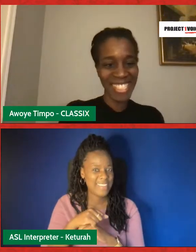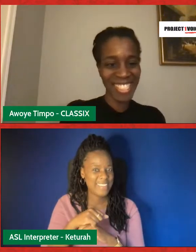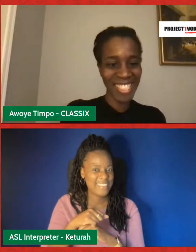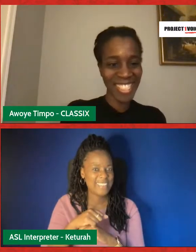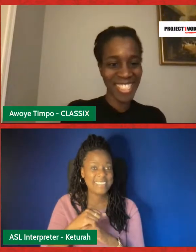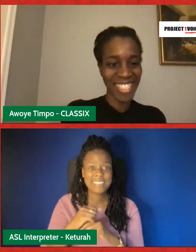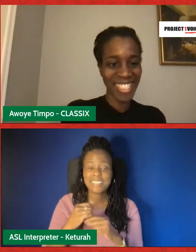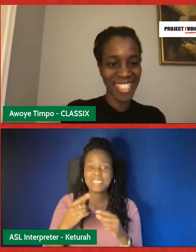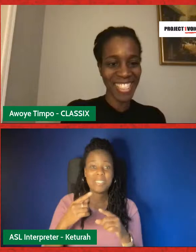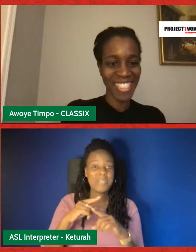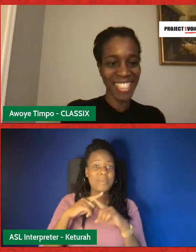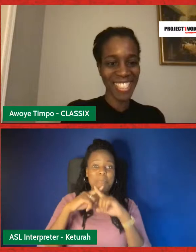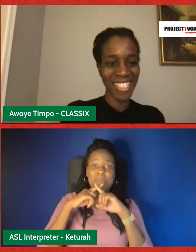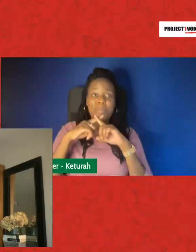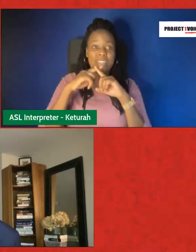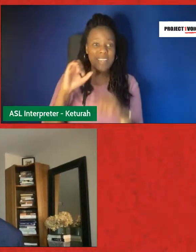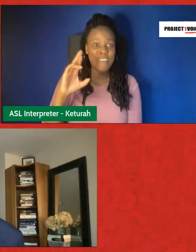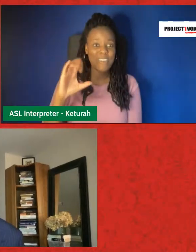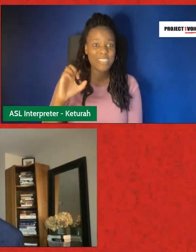You're muted, Erich.